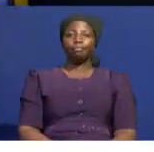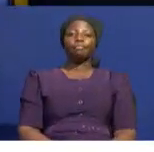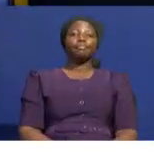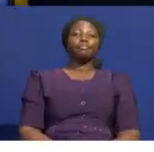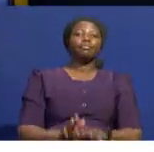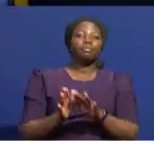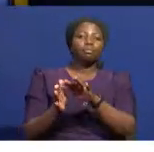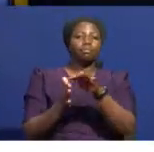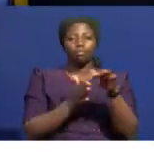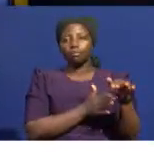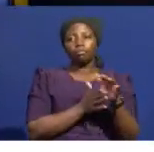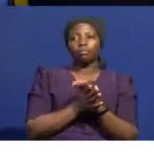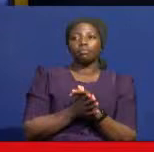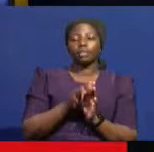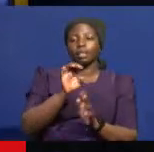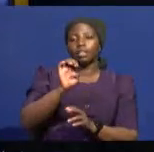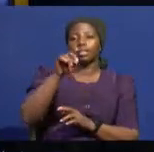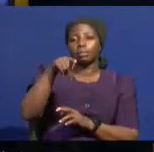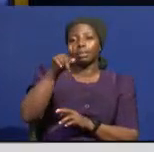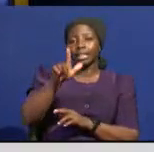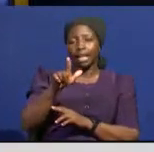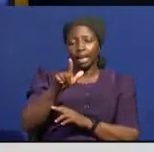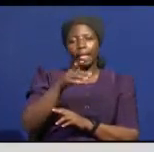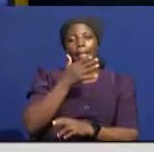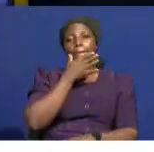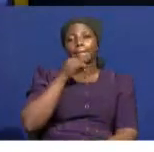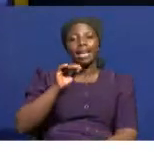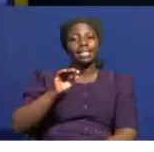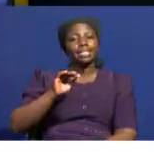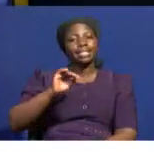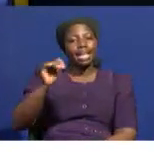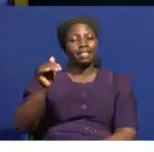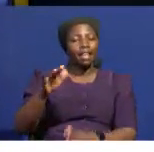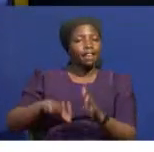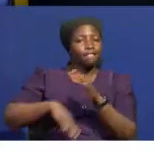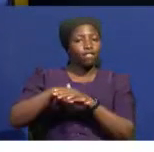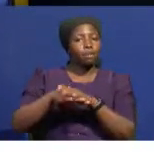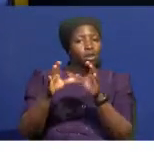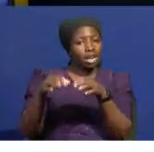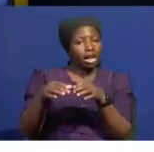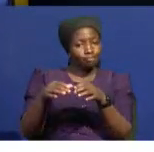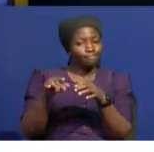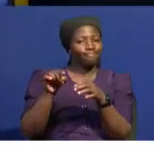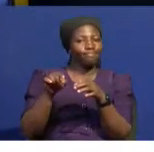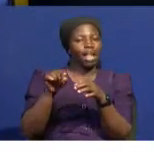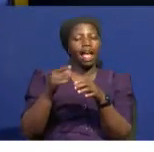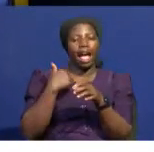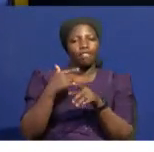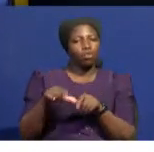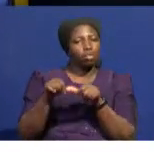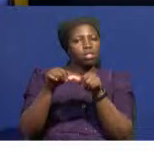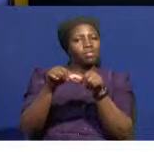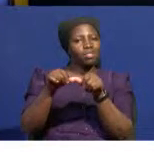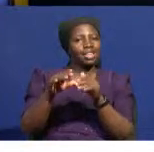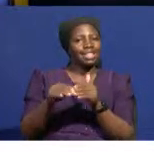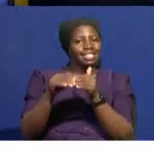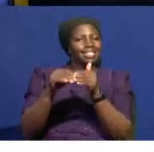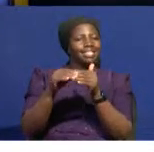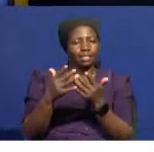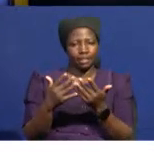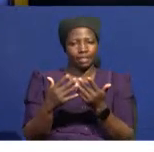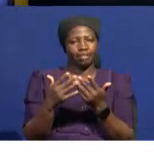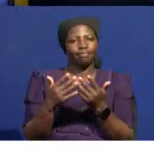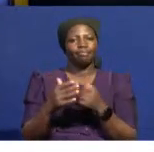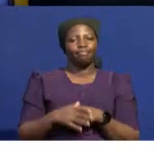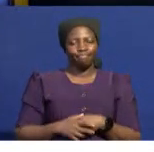Now over to the EPL, Manchester City Football Club, popularly known as Man City, maintained their title challenge in a